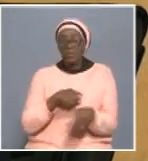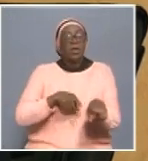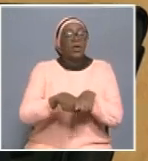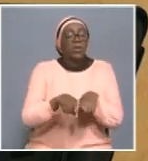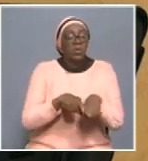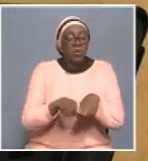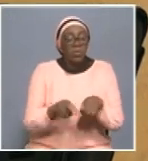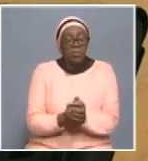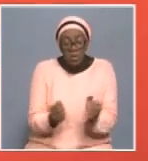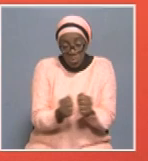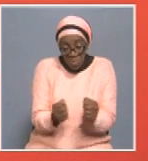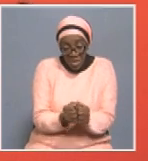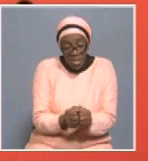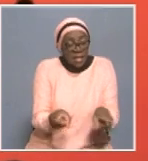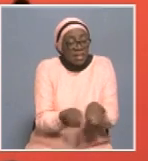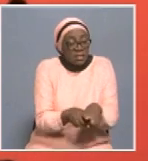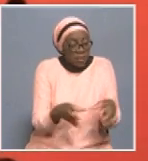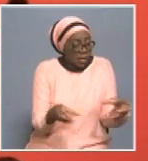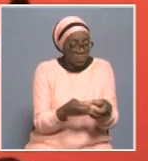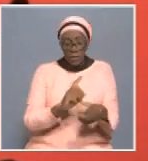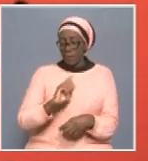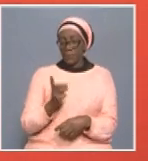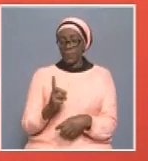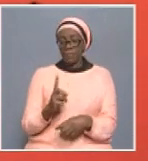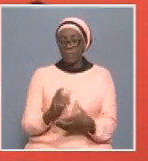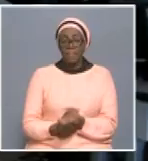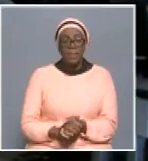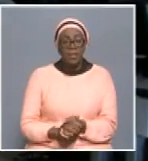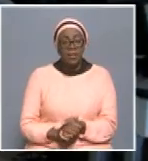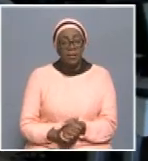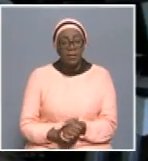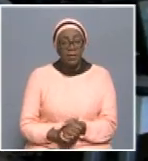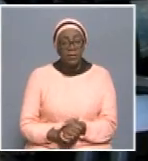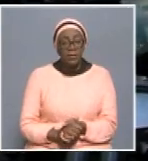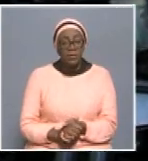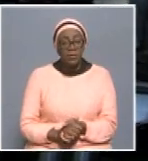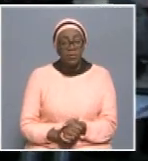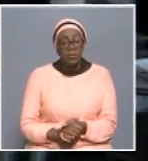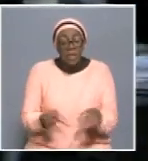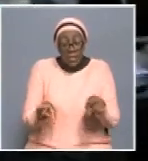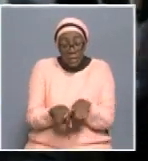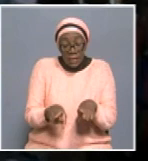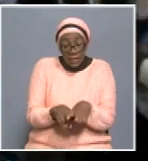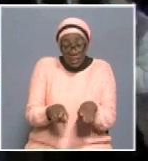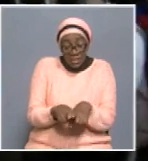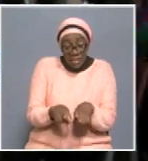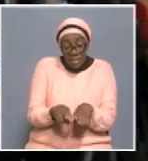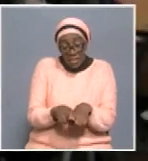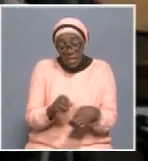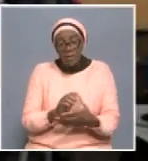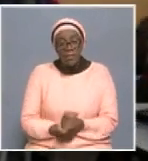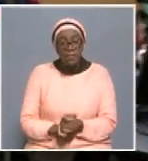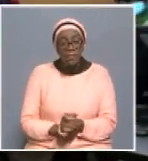contest against the very same team that you claim to be part of. So it was sort of almost accepted